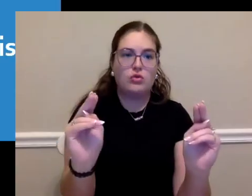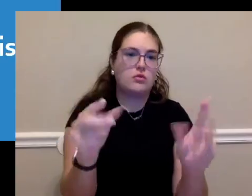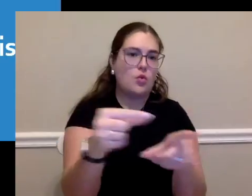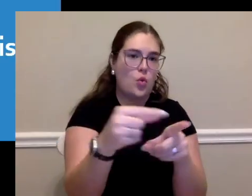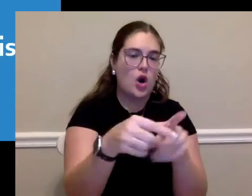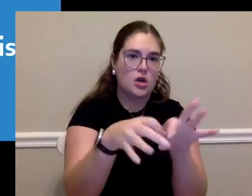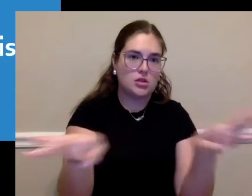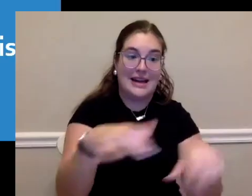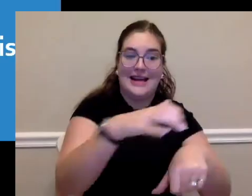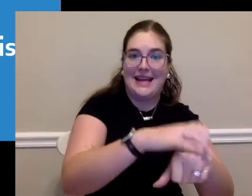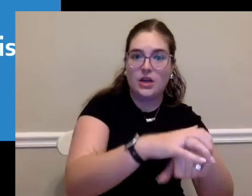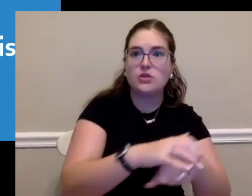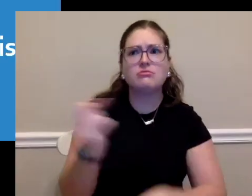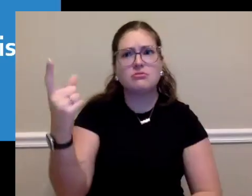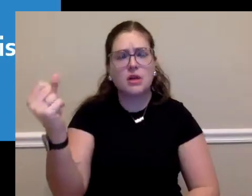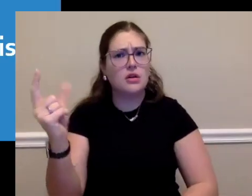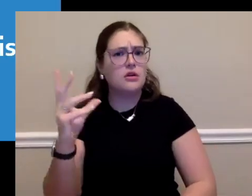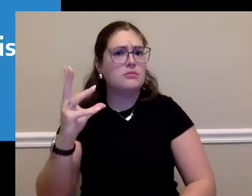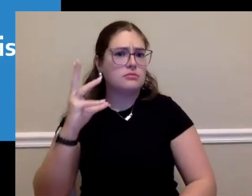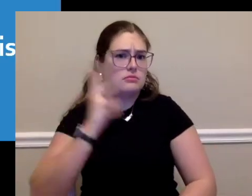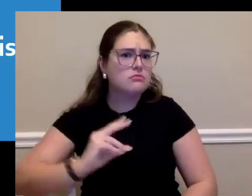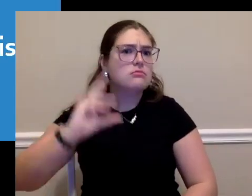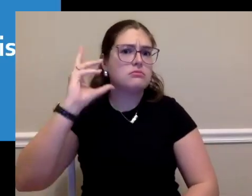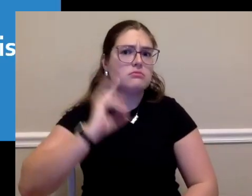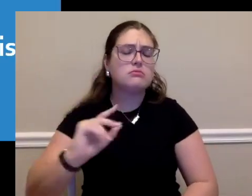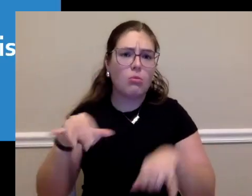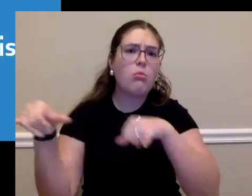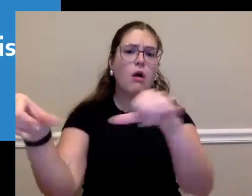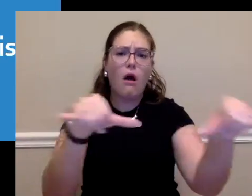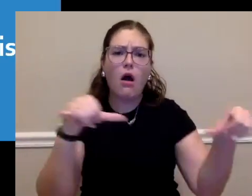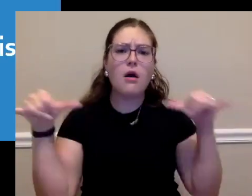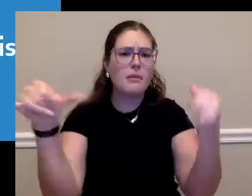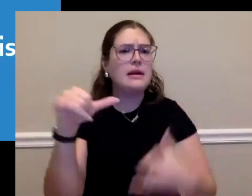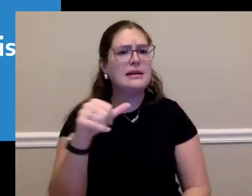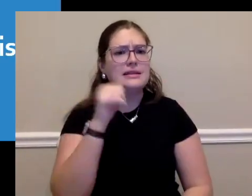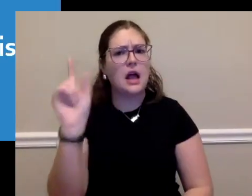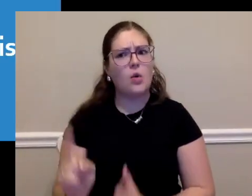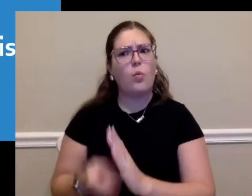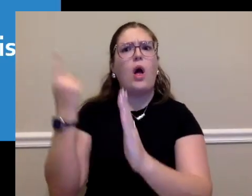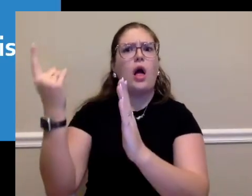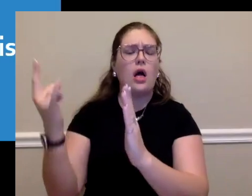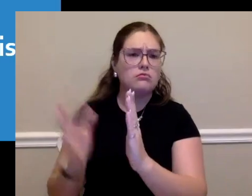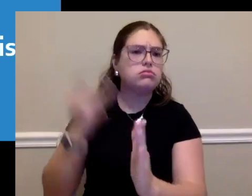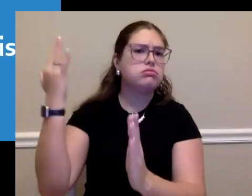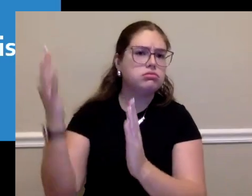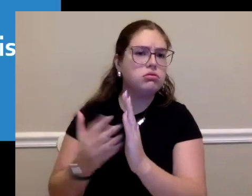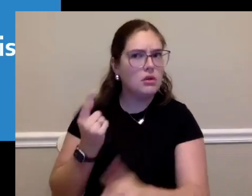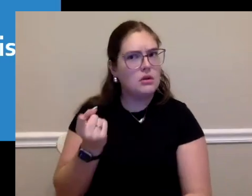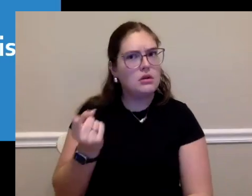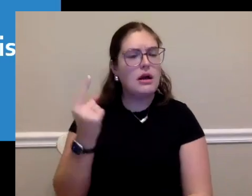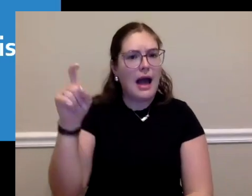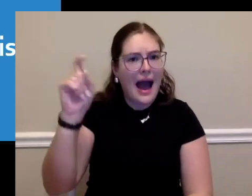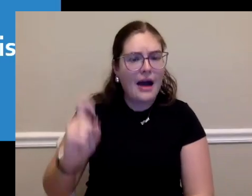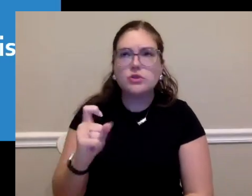are dealing with this on a daily basis. It's not a theoretical linguistic discussion for them. It's something that they need to solve in